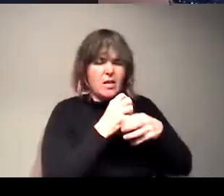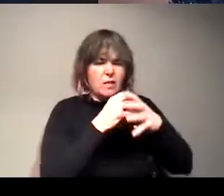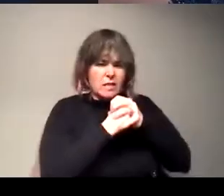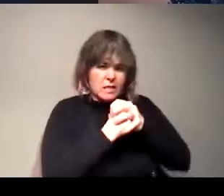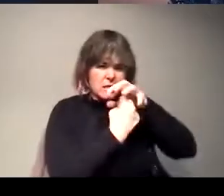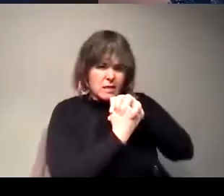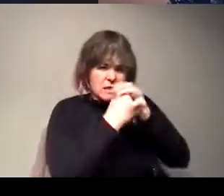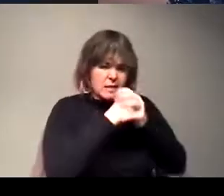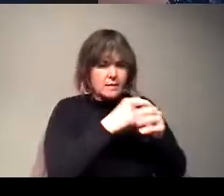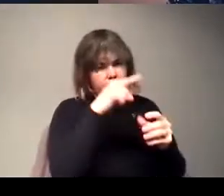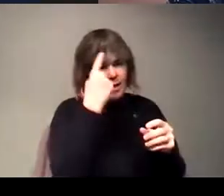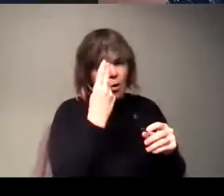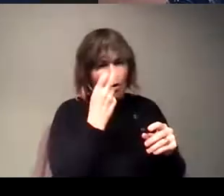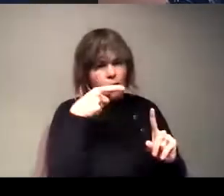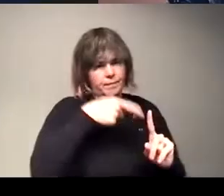hole.